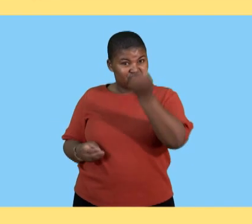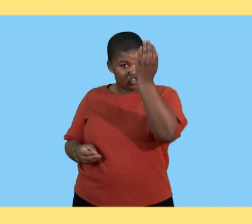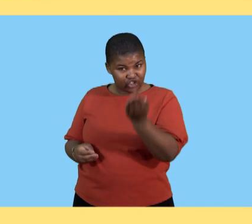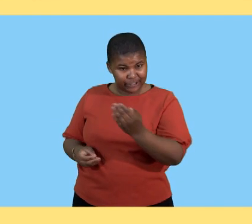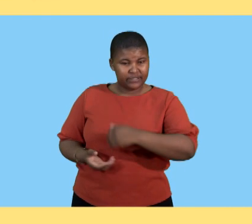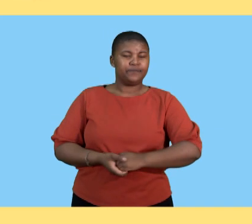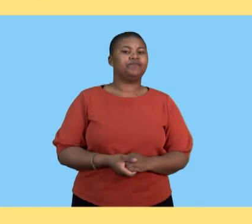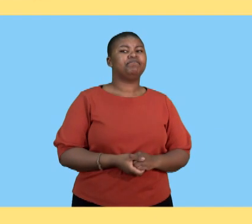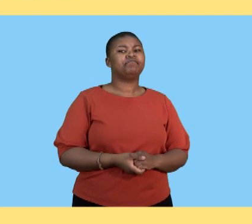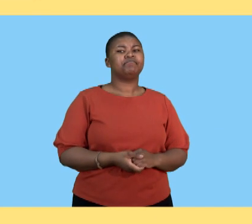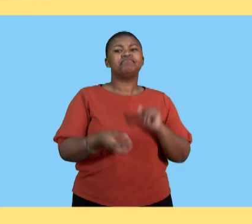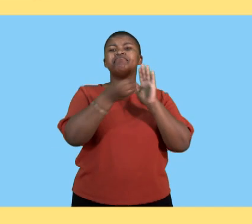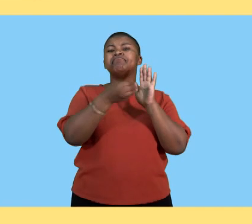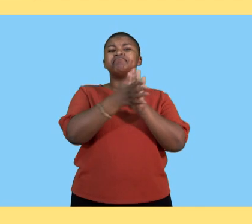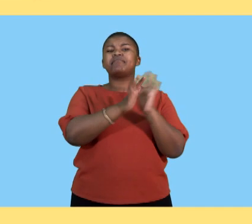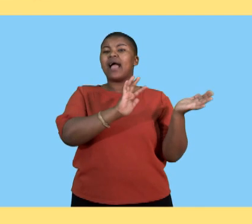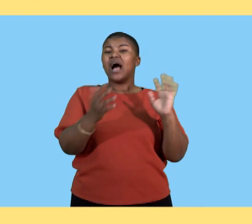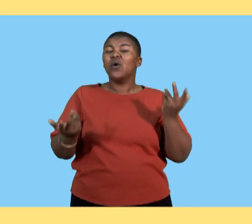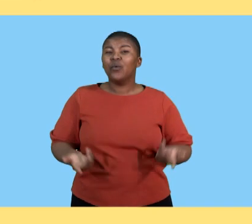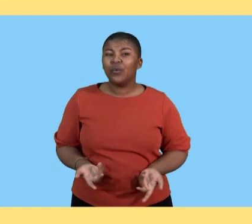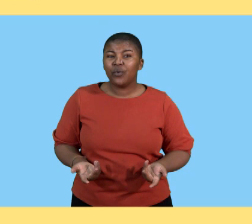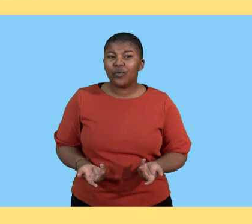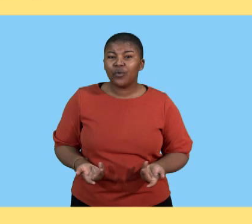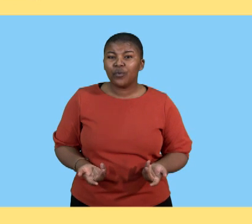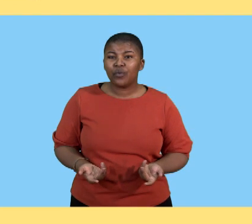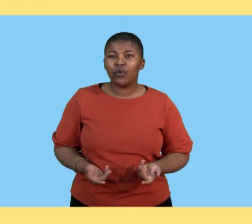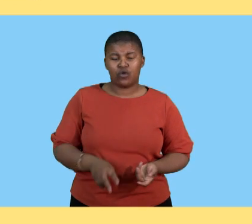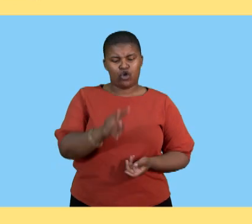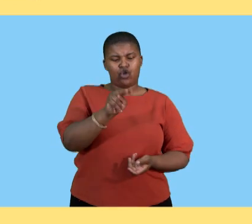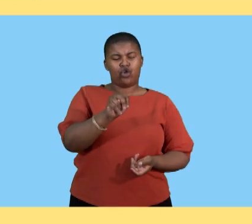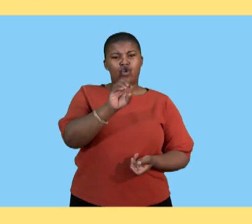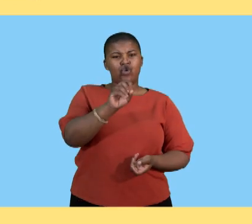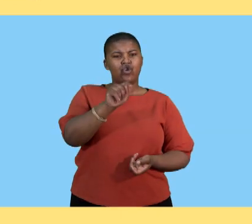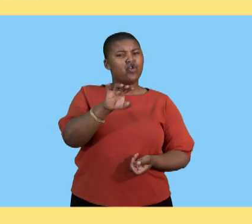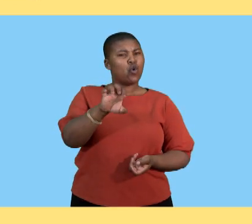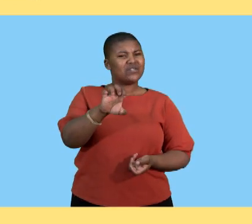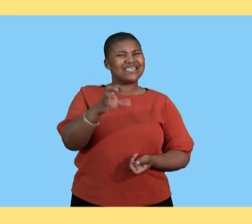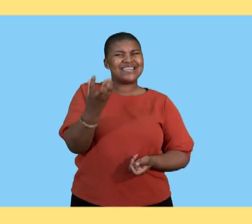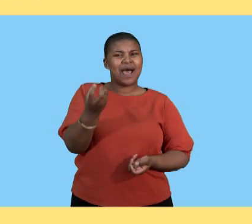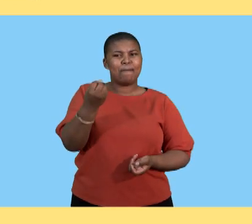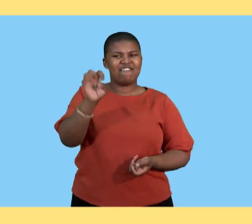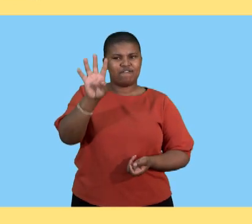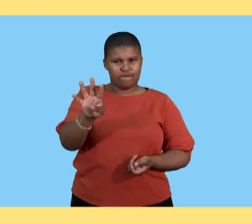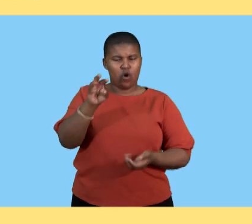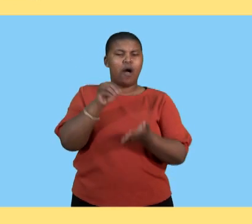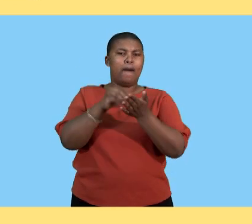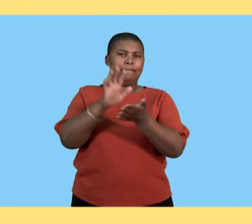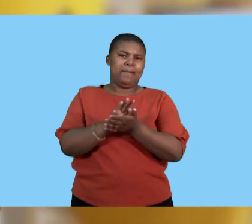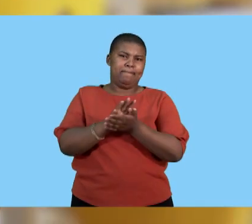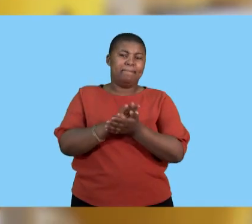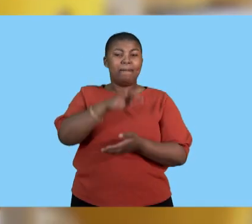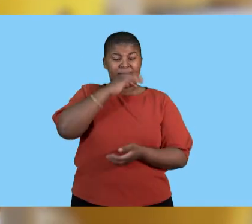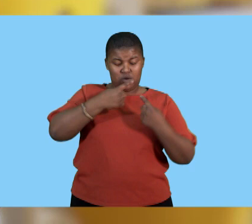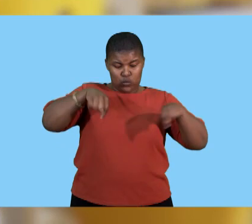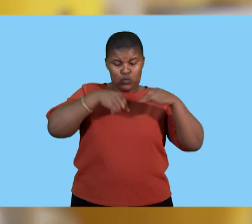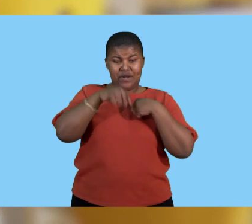way we record it is we record it in what is called note number 4, inventory. So we're going to